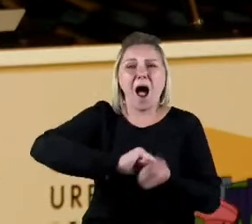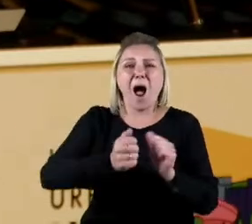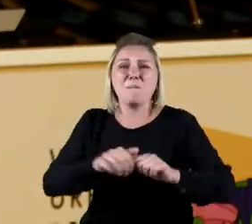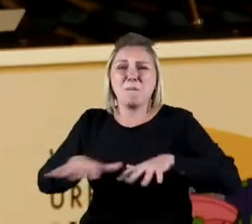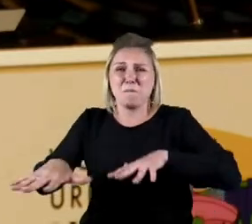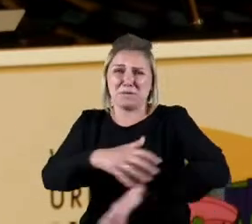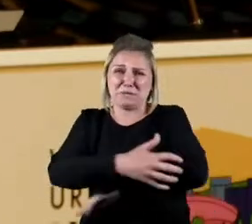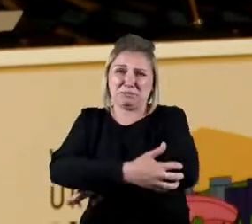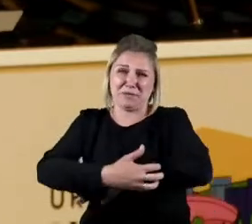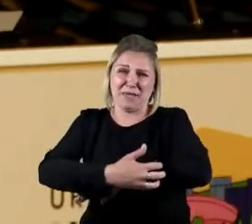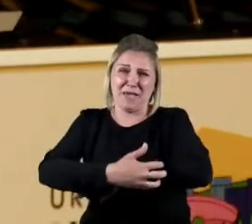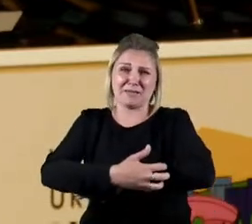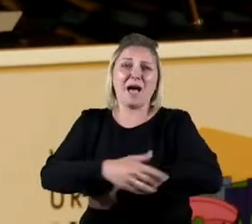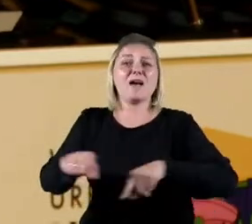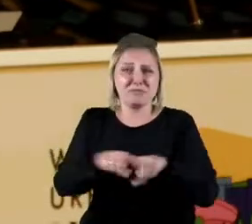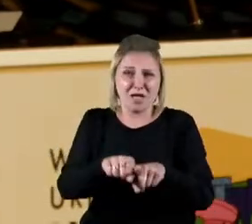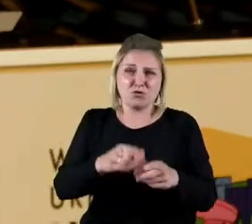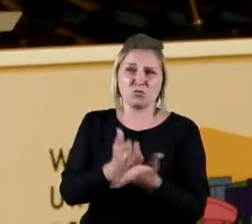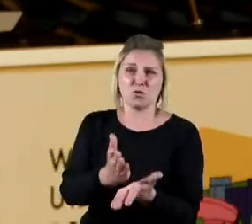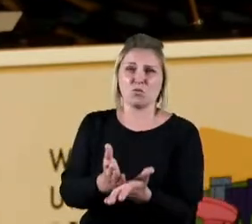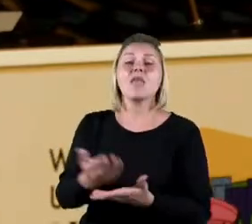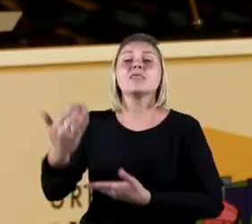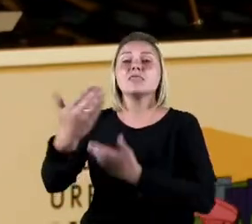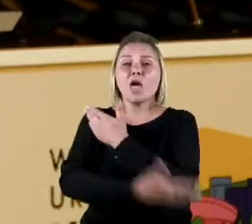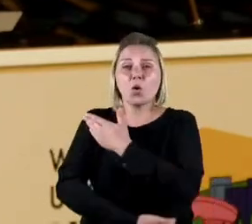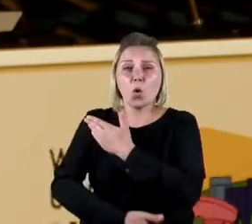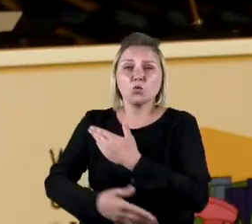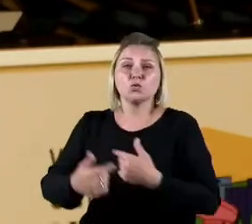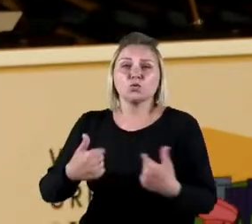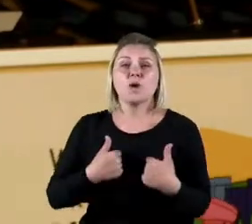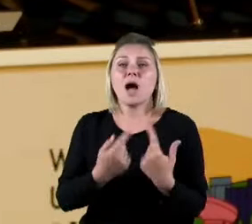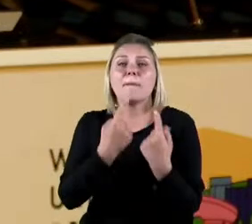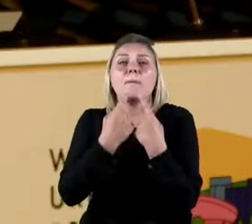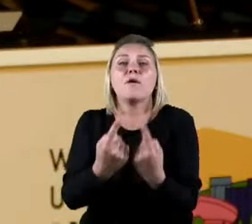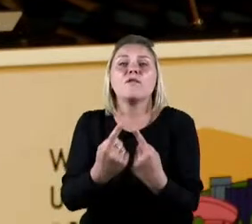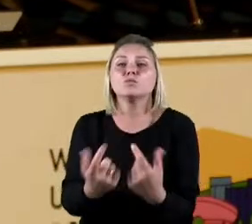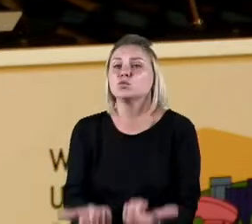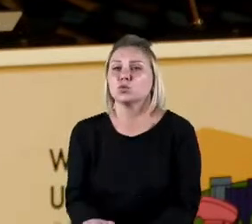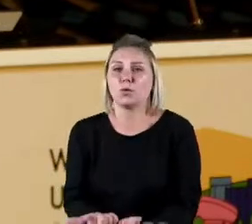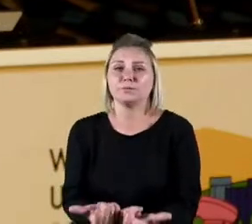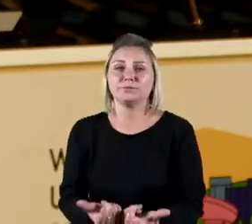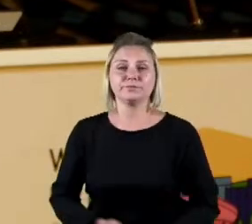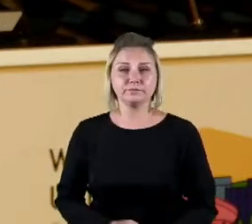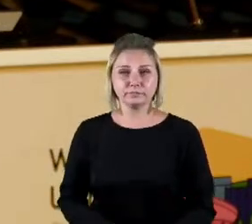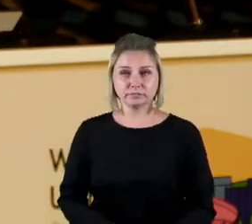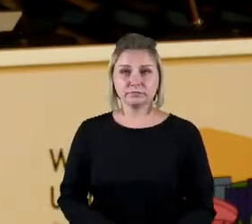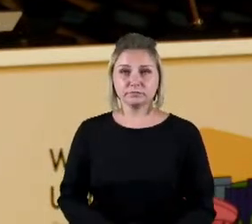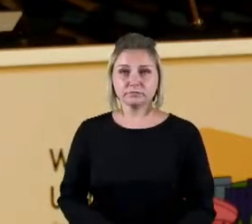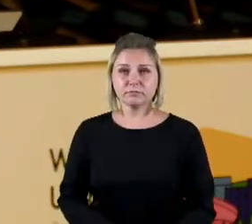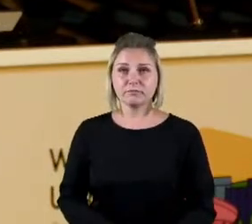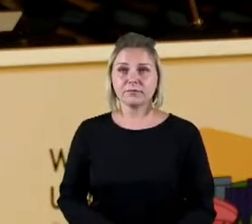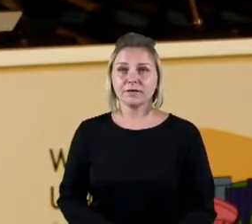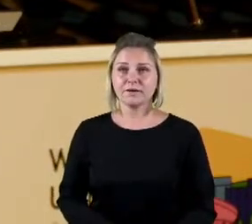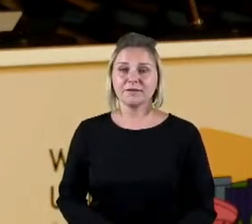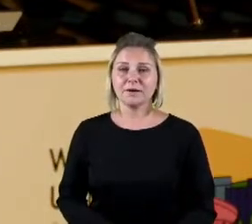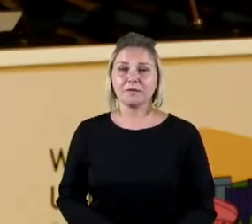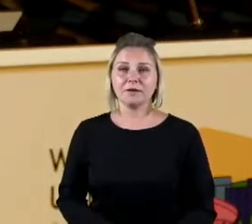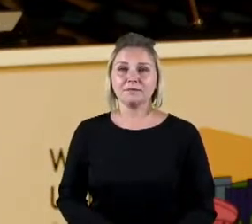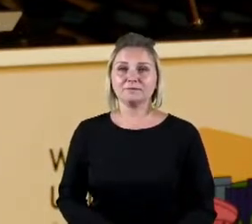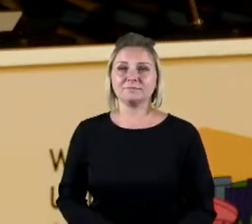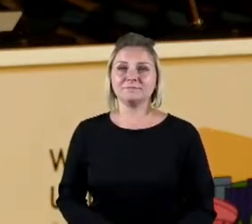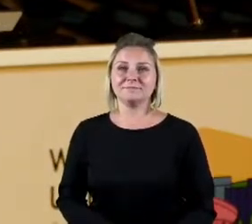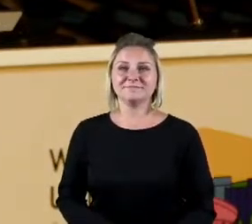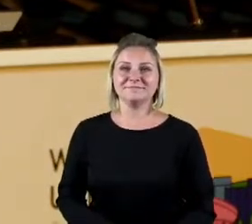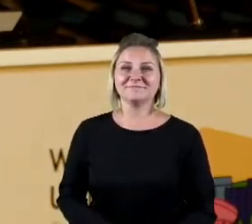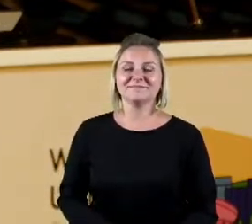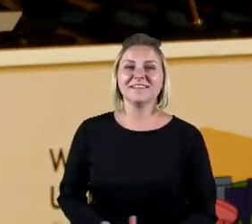saying that we adopt a vision of integration that allows progress